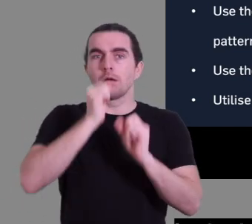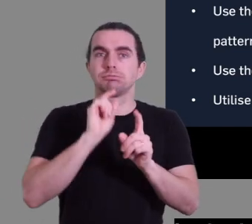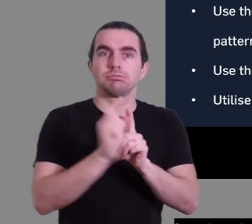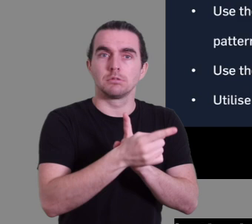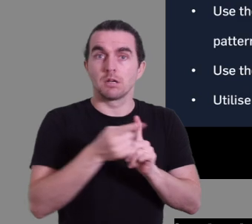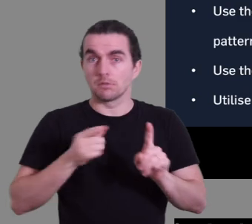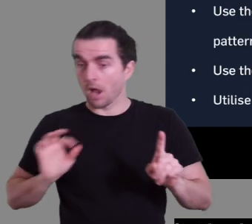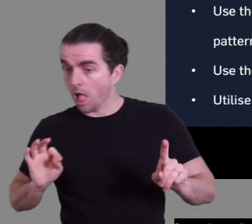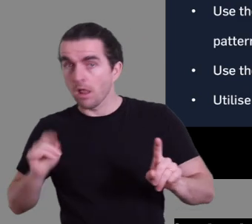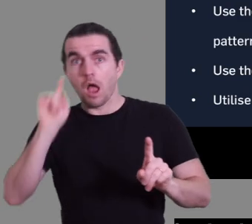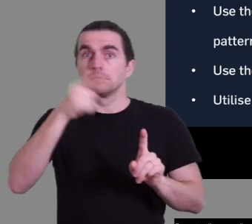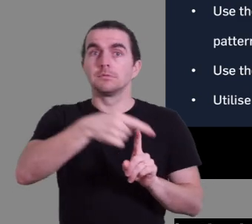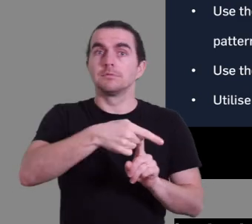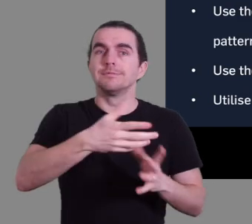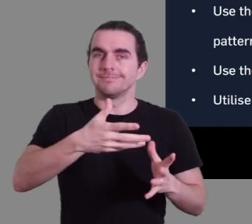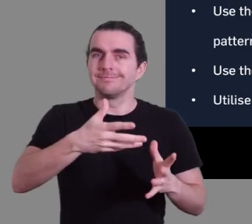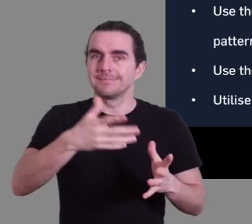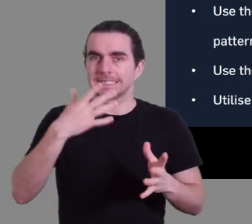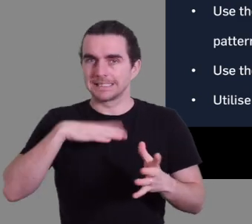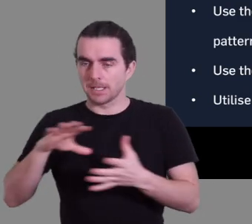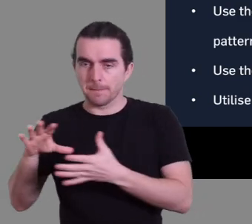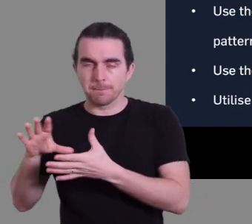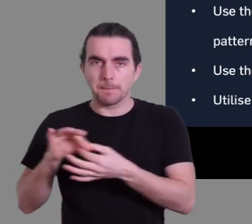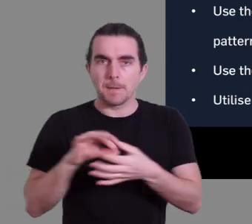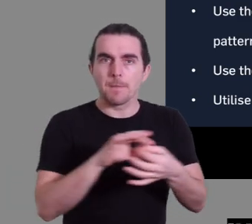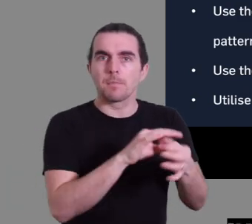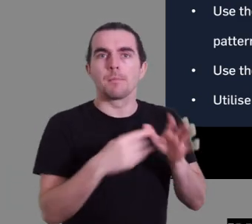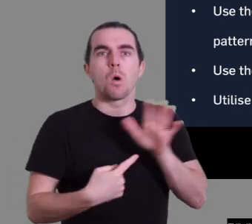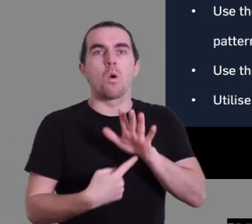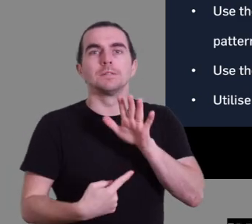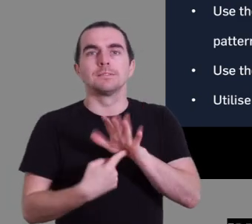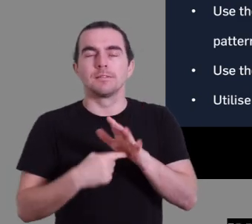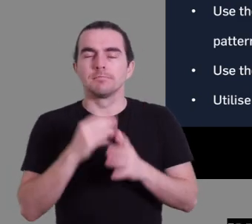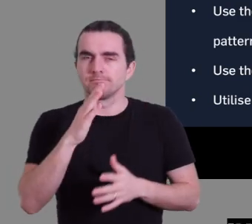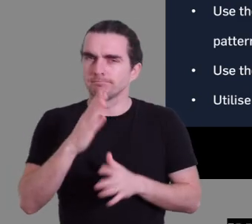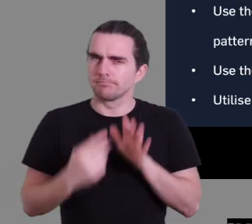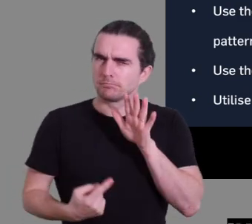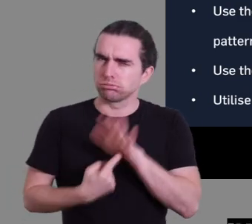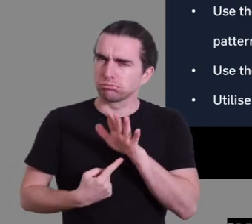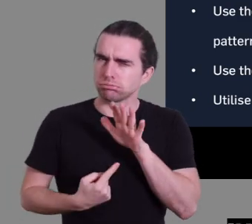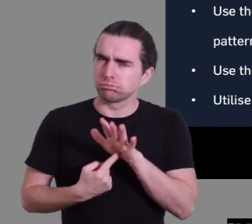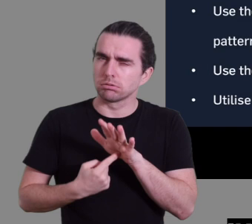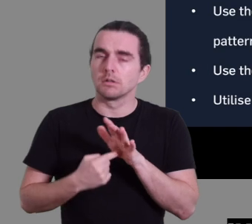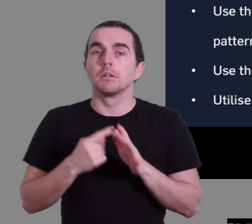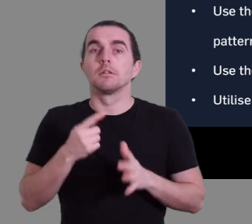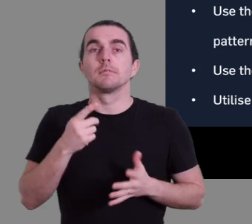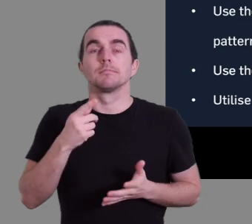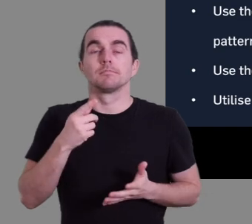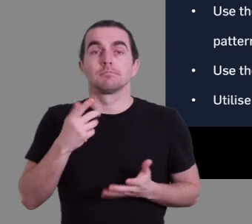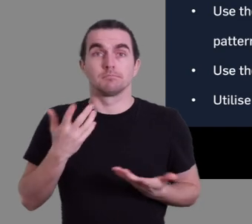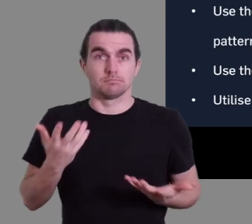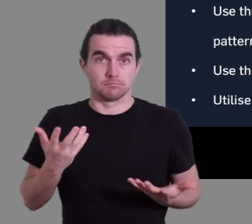together and being successful. Yeah. So the crucial thing you're saying is that,